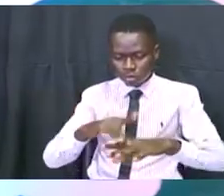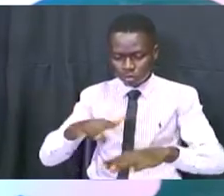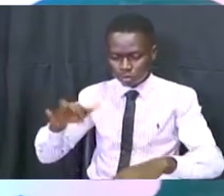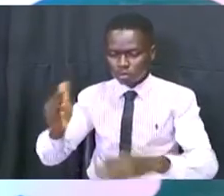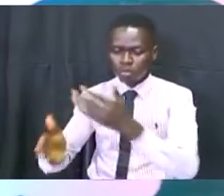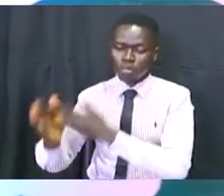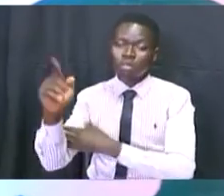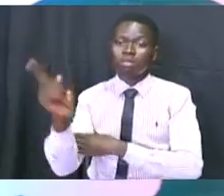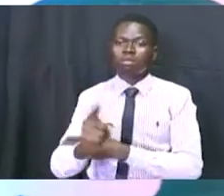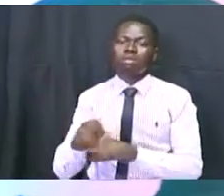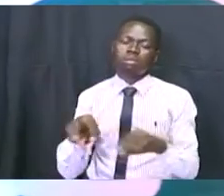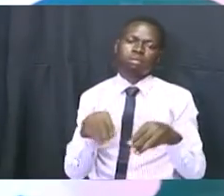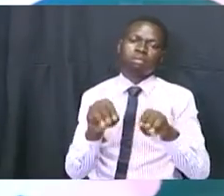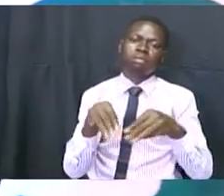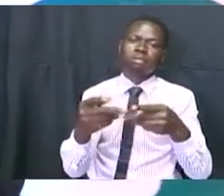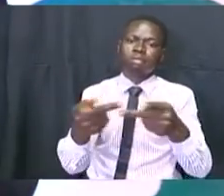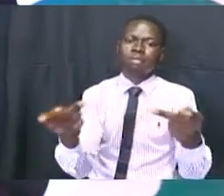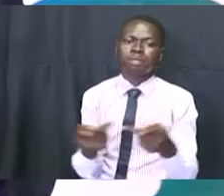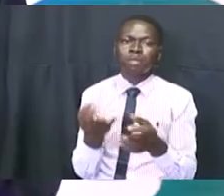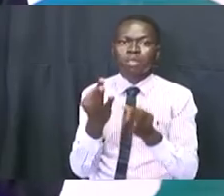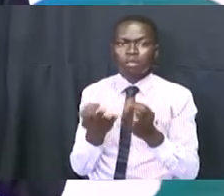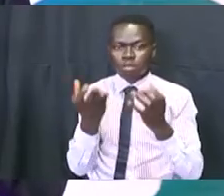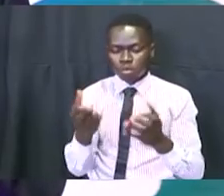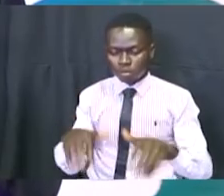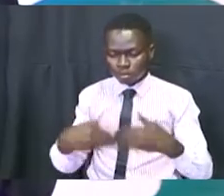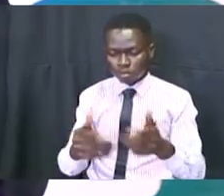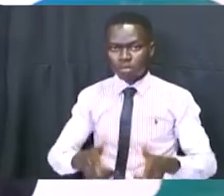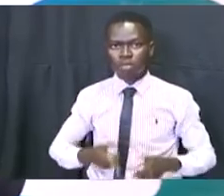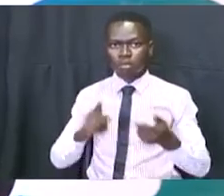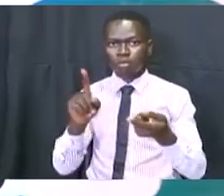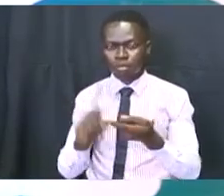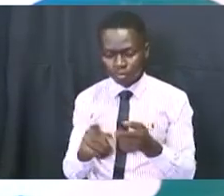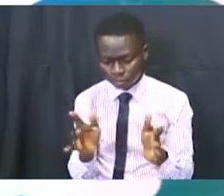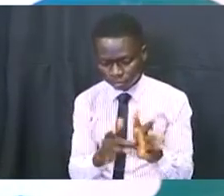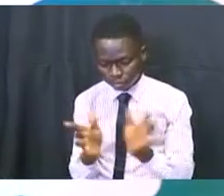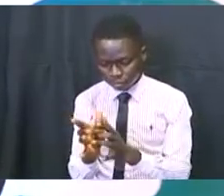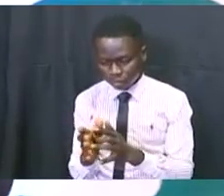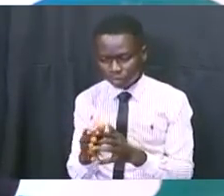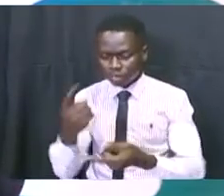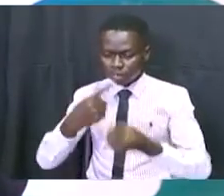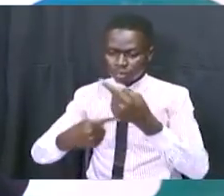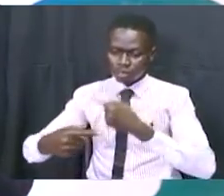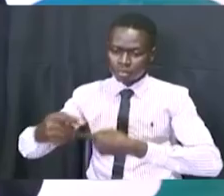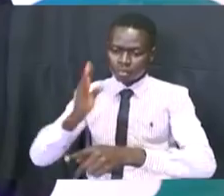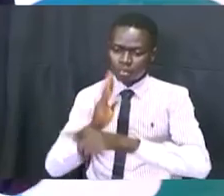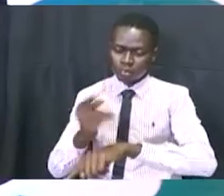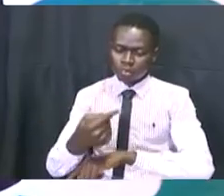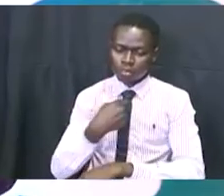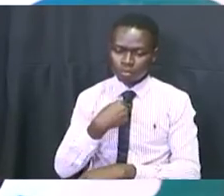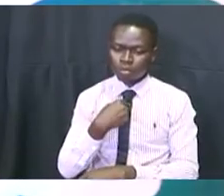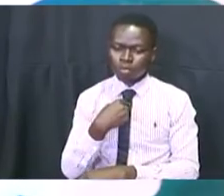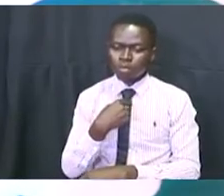in the marketplace. If you want to give your life to Jesus, just repeat this after me. Dear